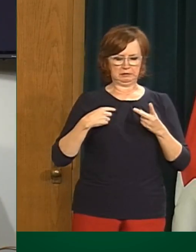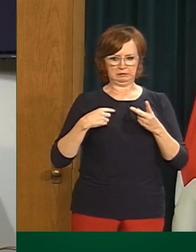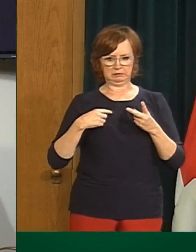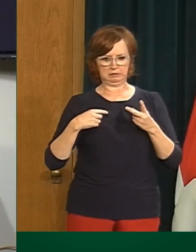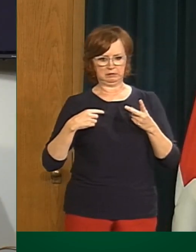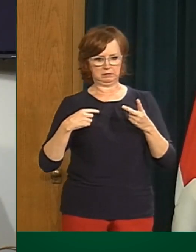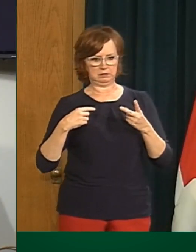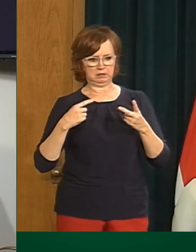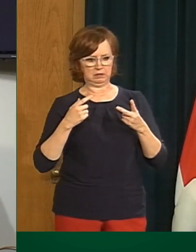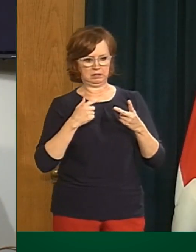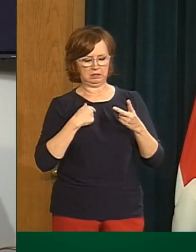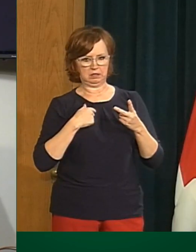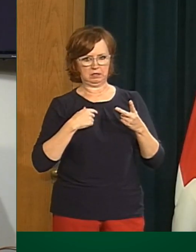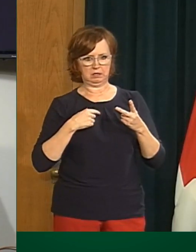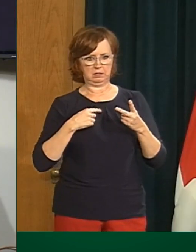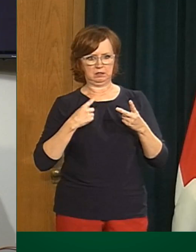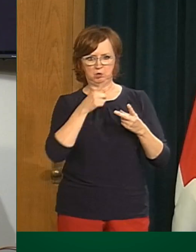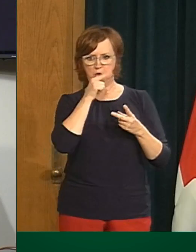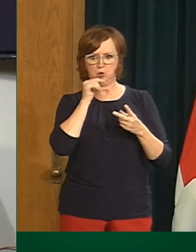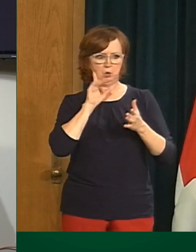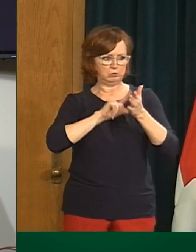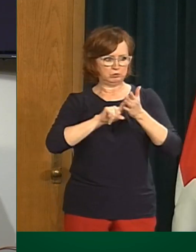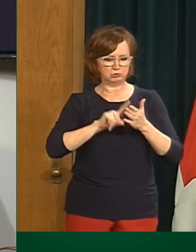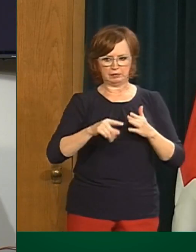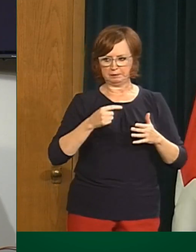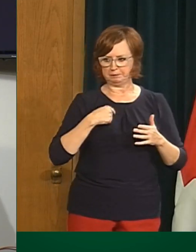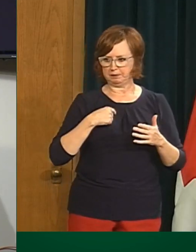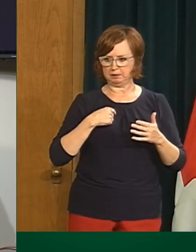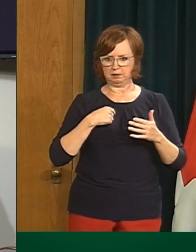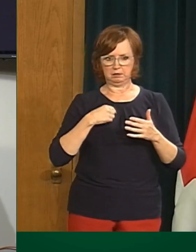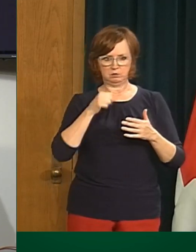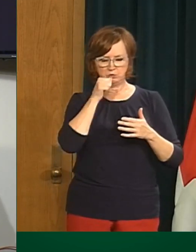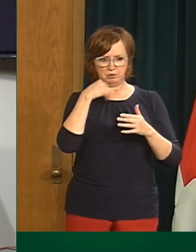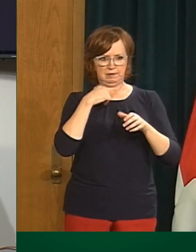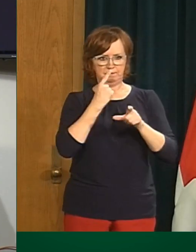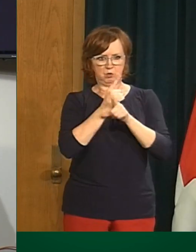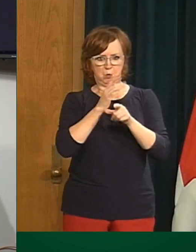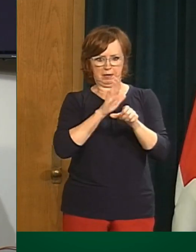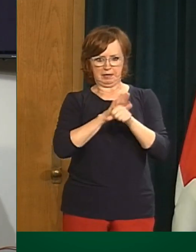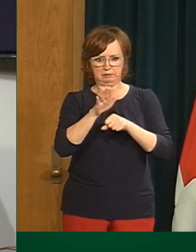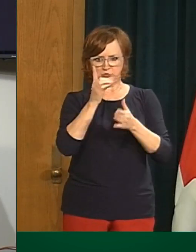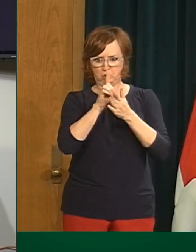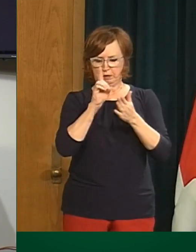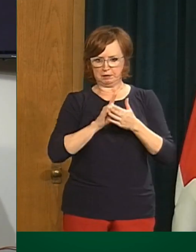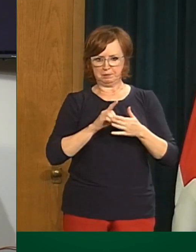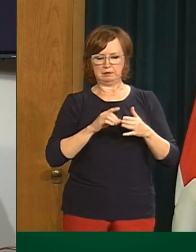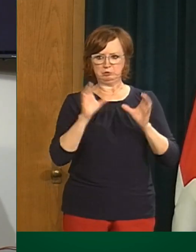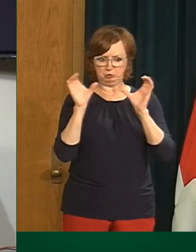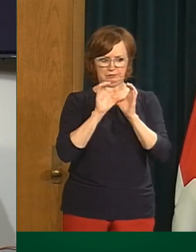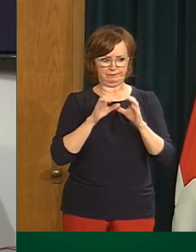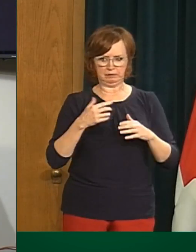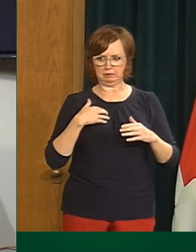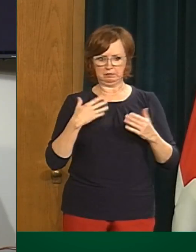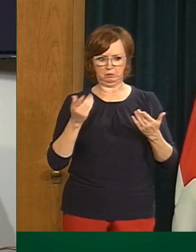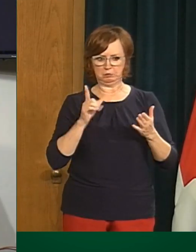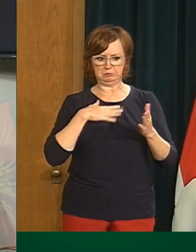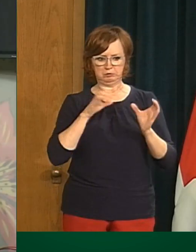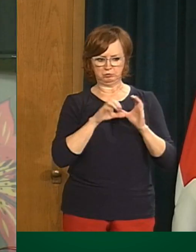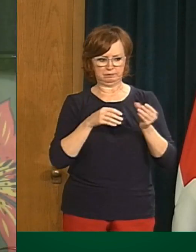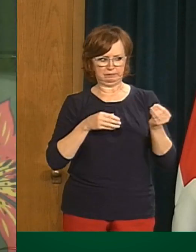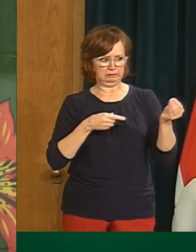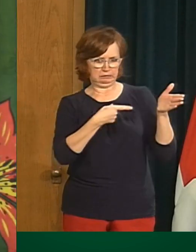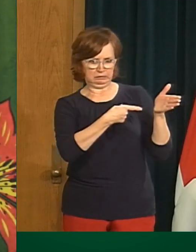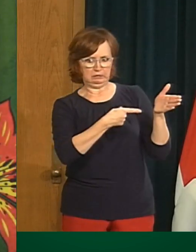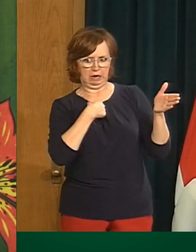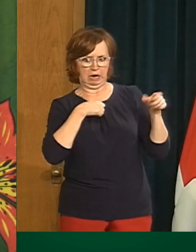worry about going to work and not having the appropriate documentation? Sure. I would maybe just advise that